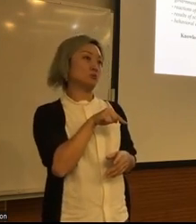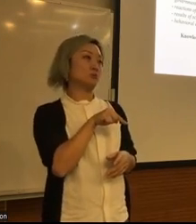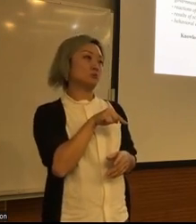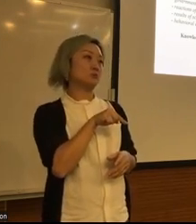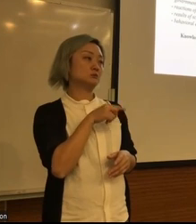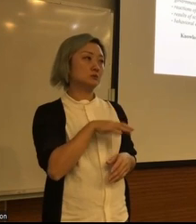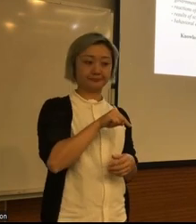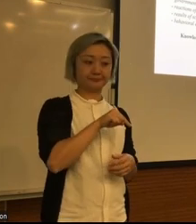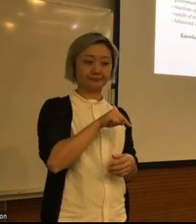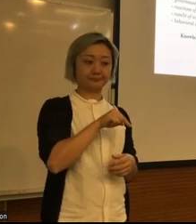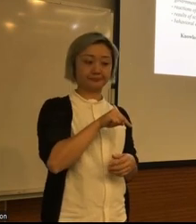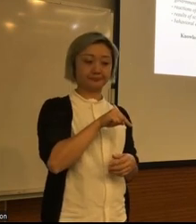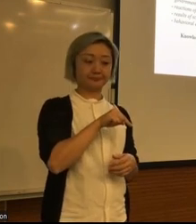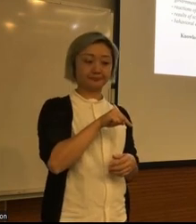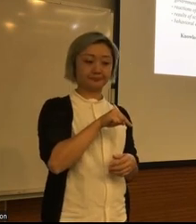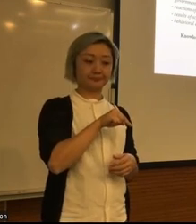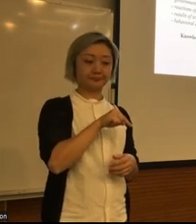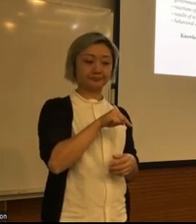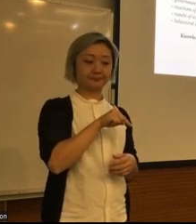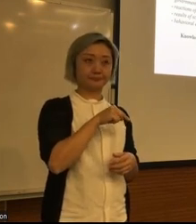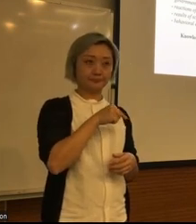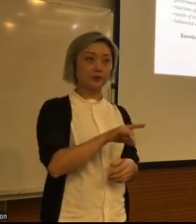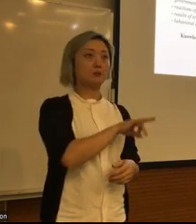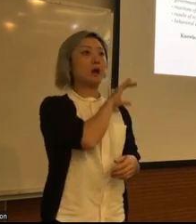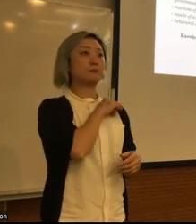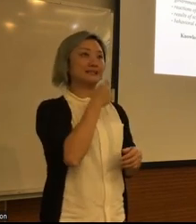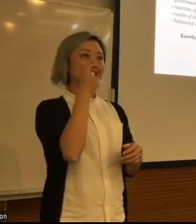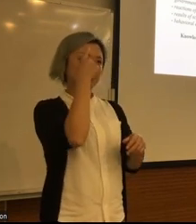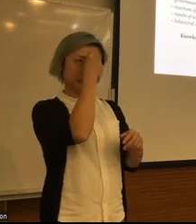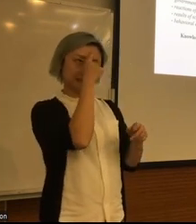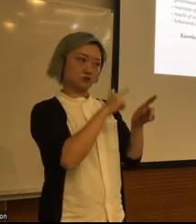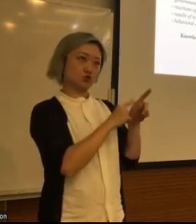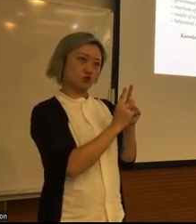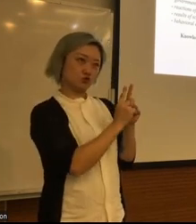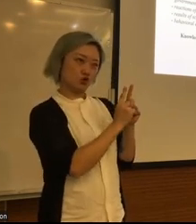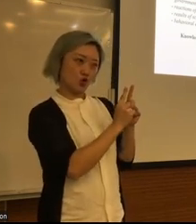If you practice, your long-term memory becomes richer.